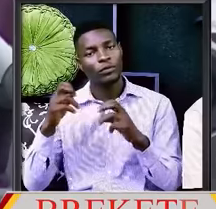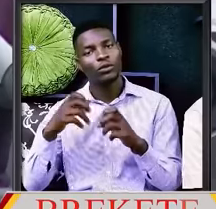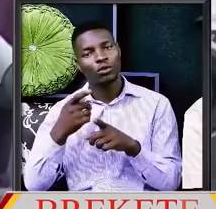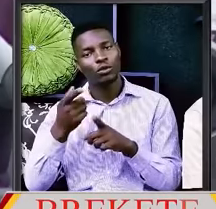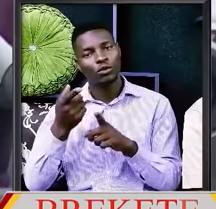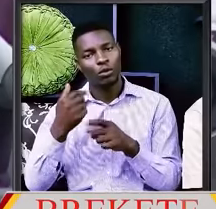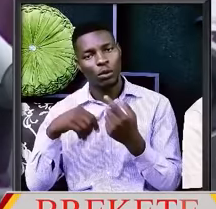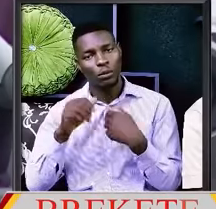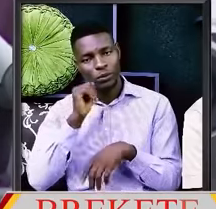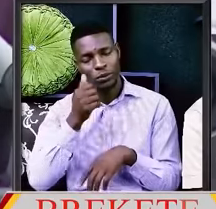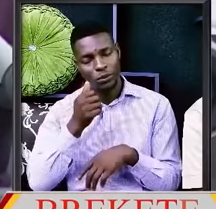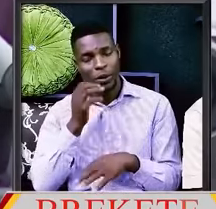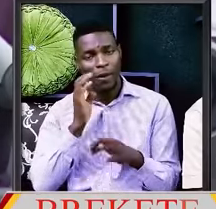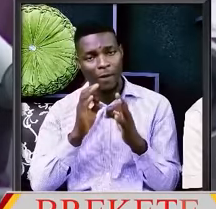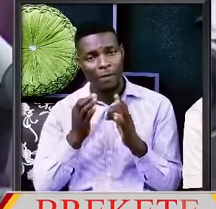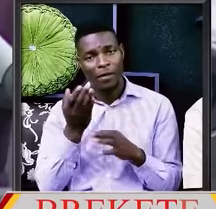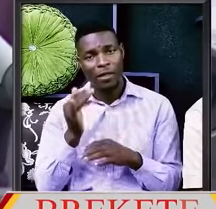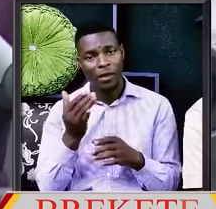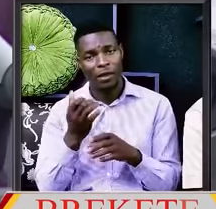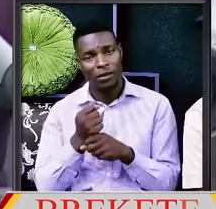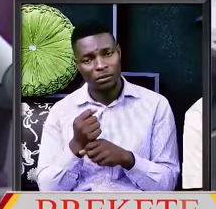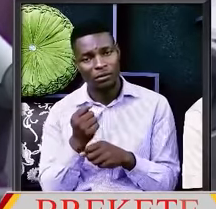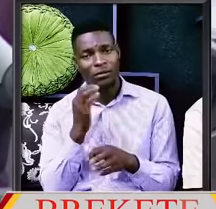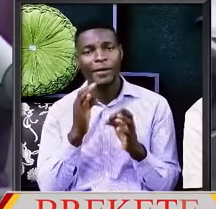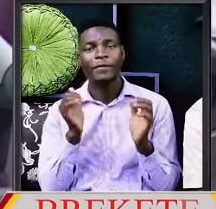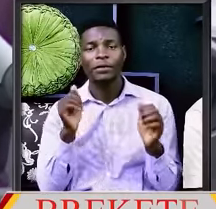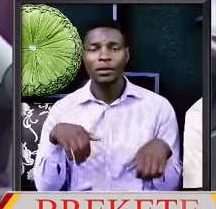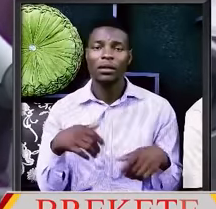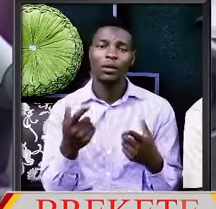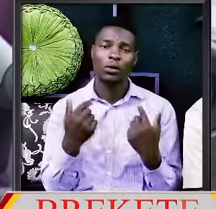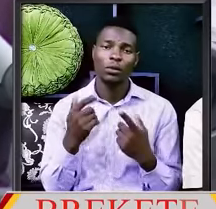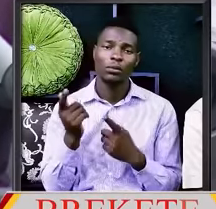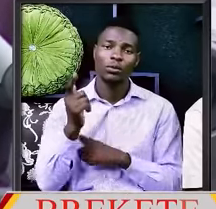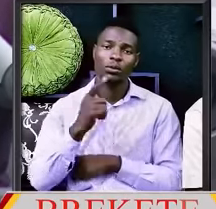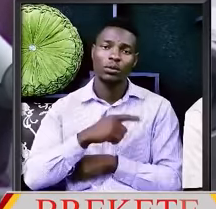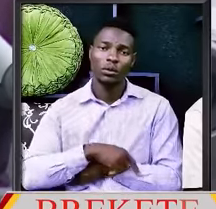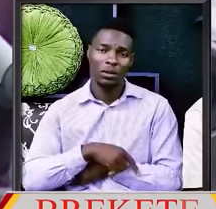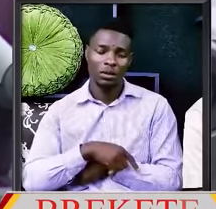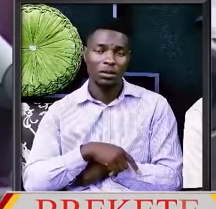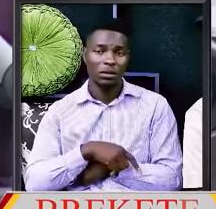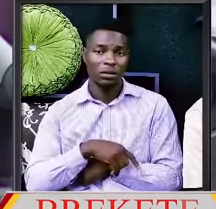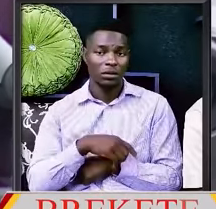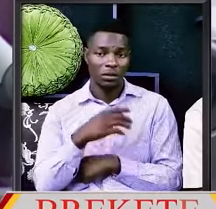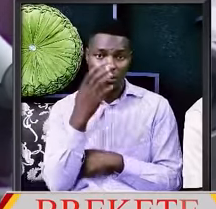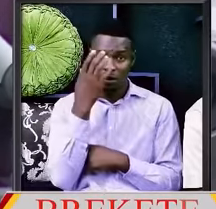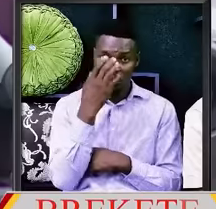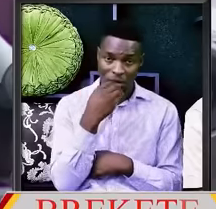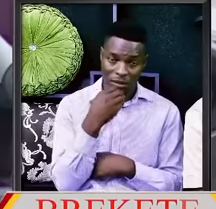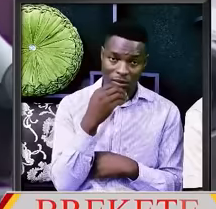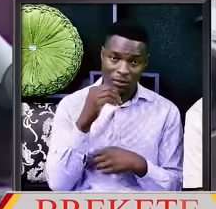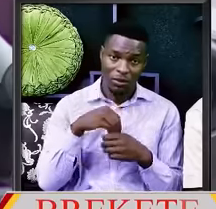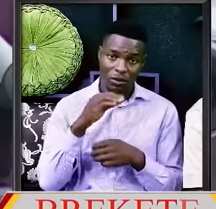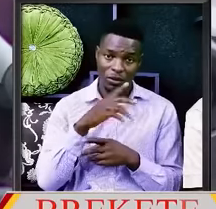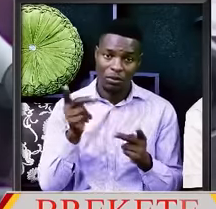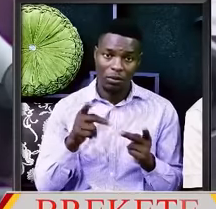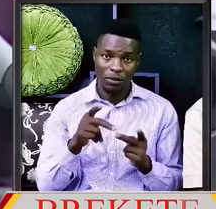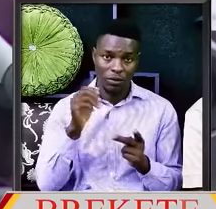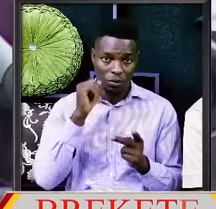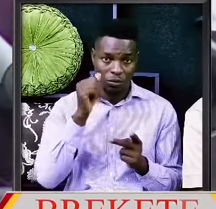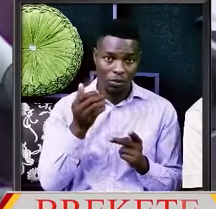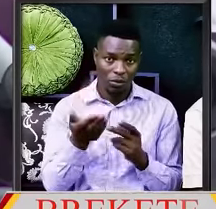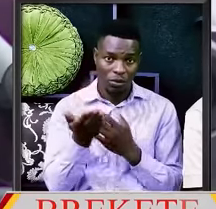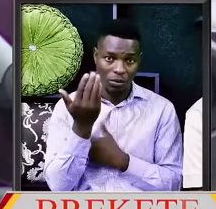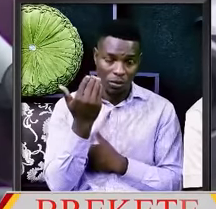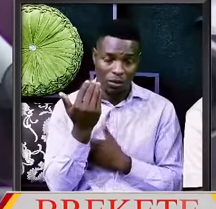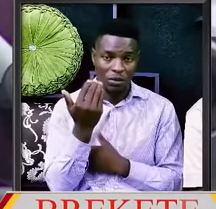get they feel come today, may they sleep for your place so that tomorrow morning they go come studio.